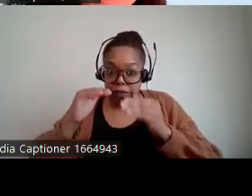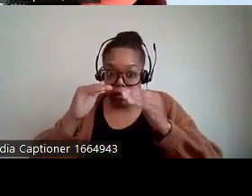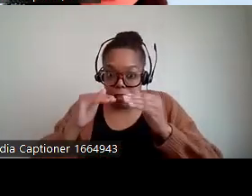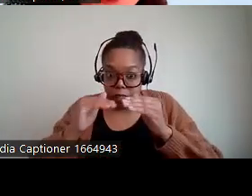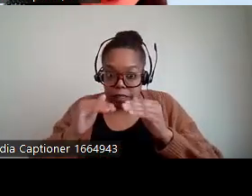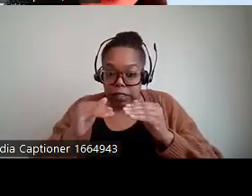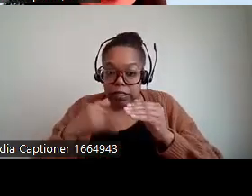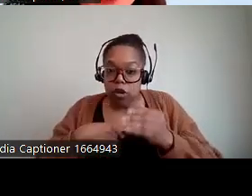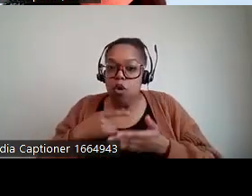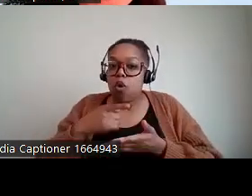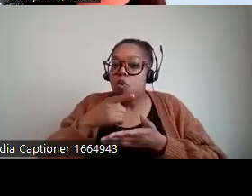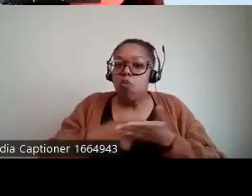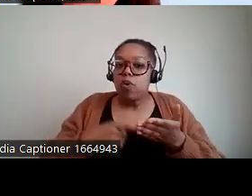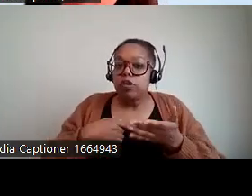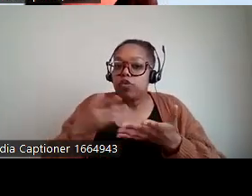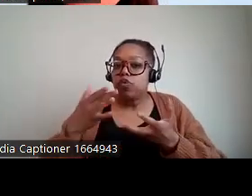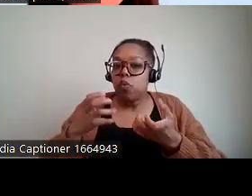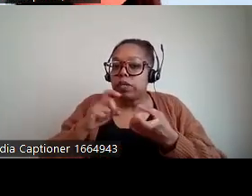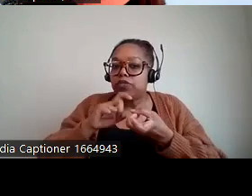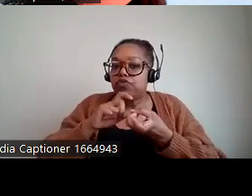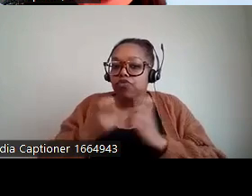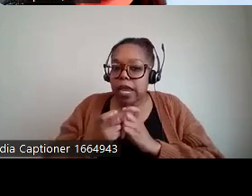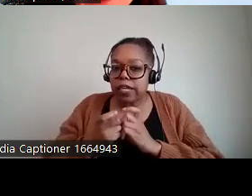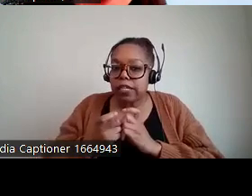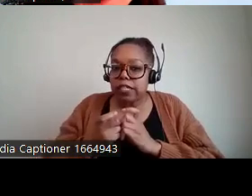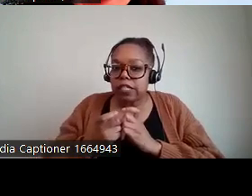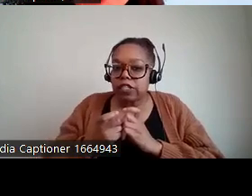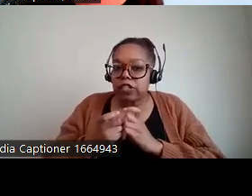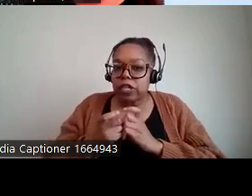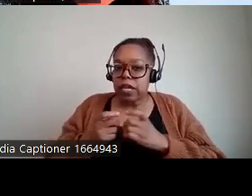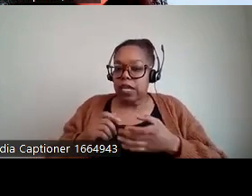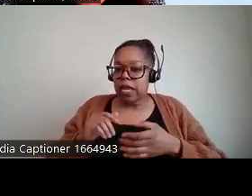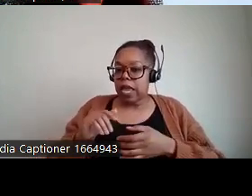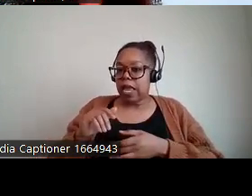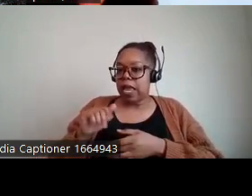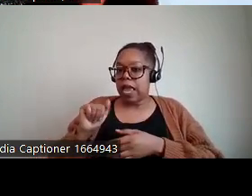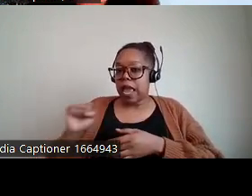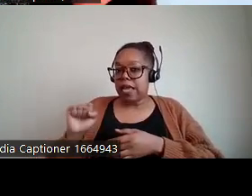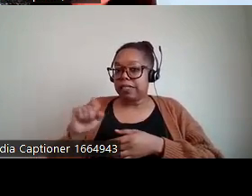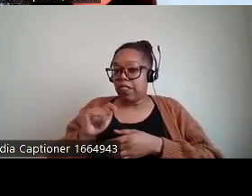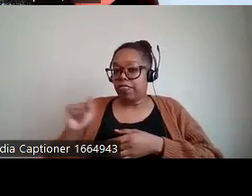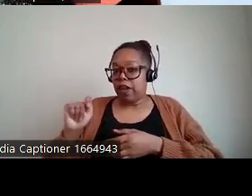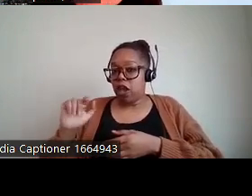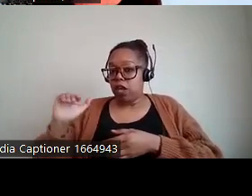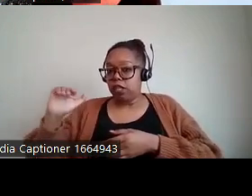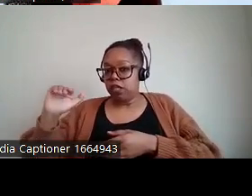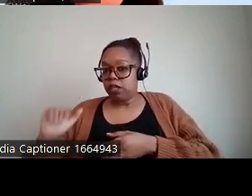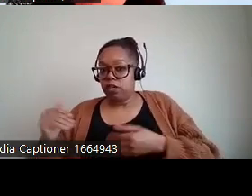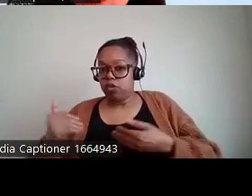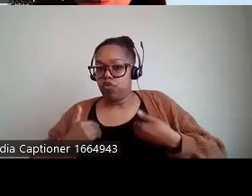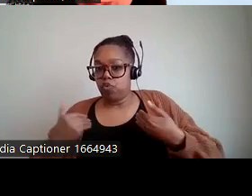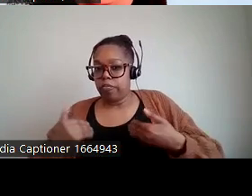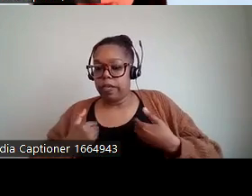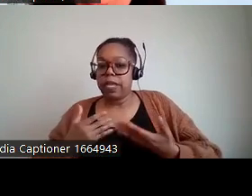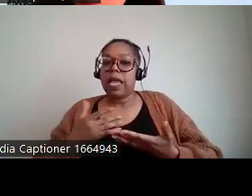to change as the youth? And what would you like to change as the caregiver? again, this brings us back to that whole idea of we